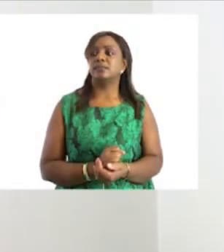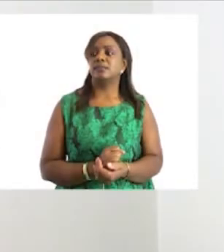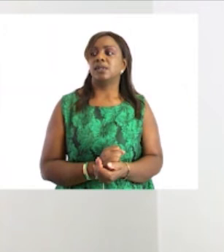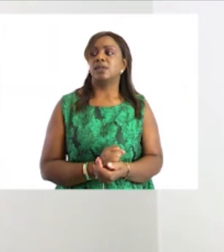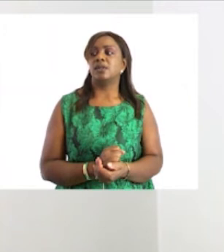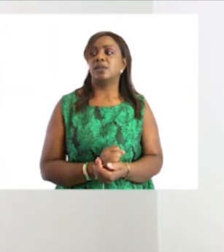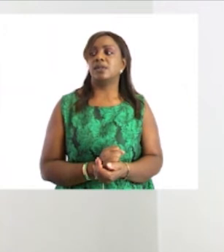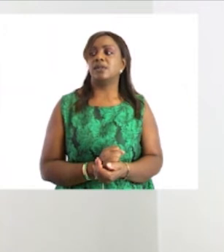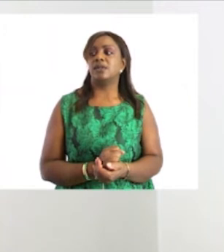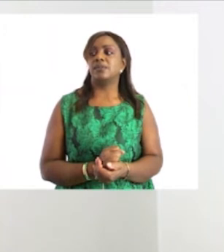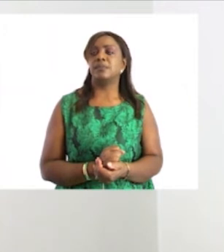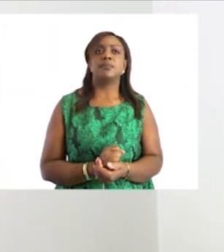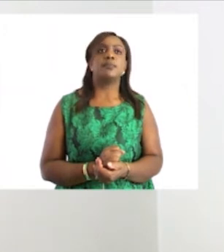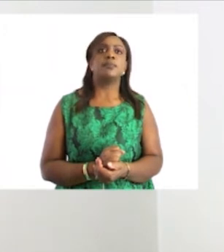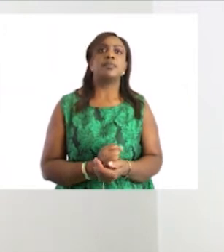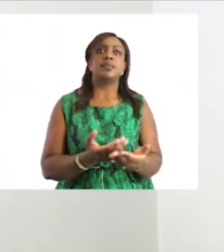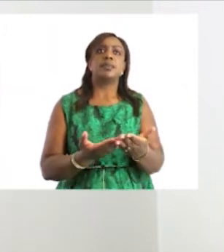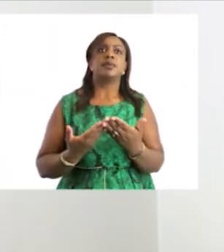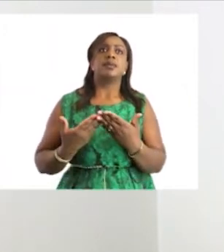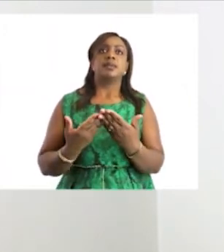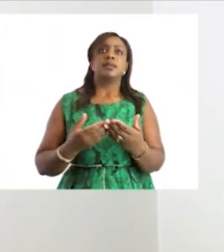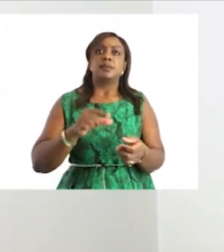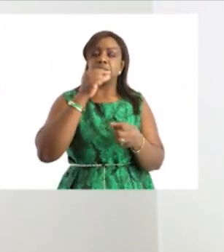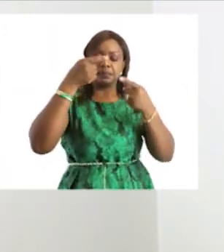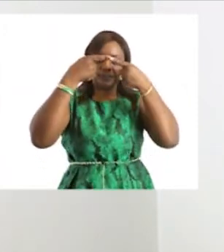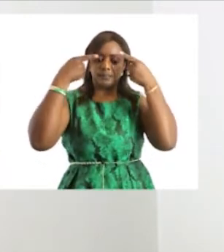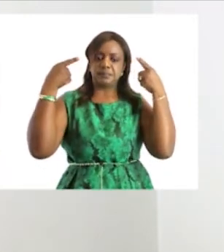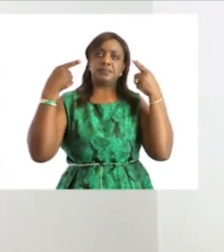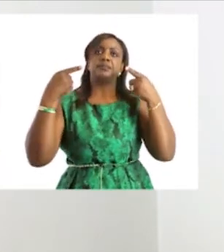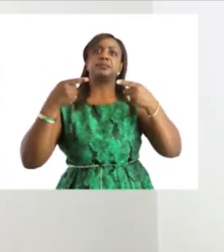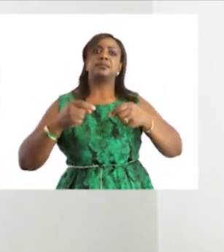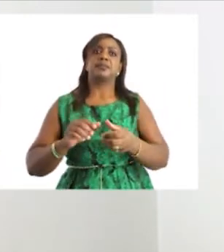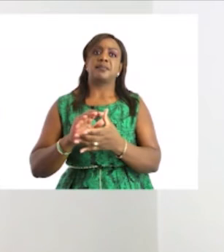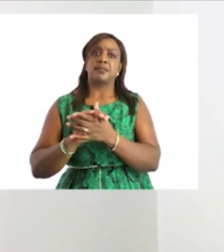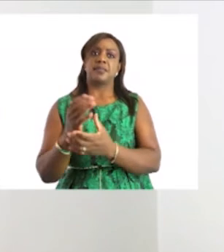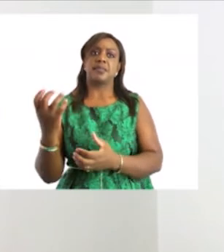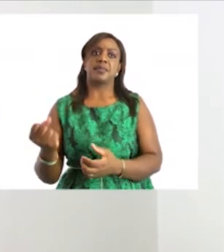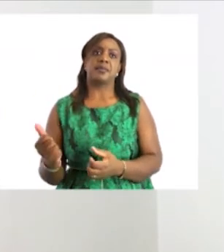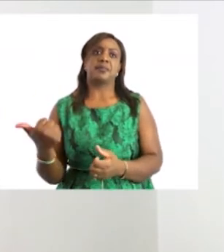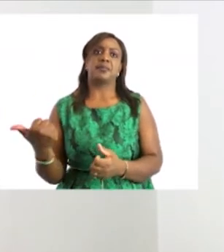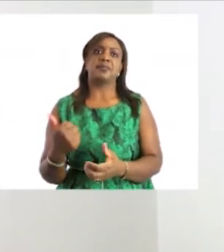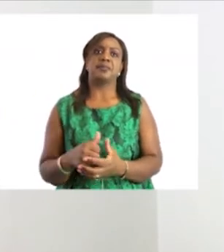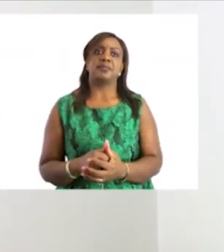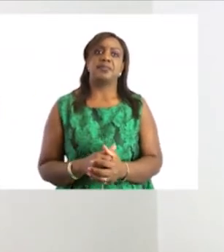Hello there and welcome to My Zone Online School. My name is Mr. Ashela and I'm joined here by my grade 5 learner.